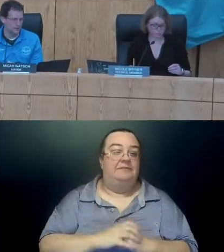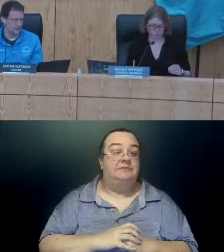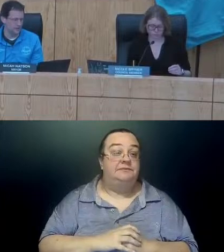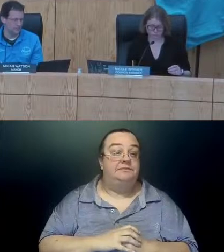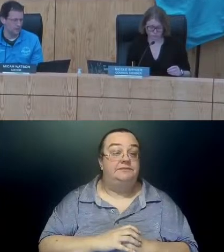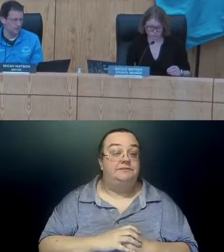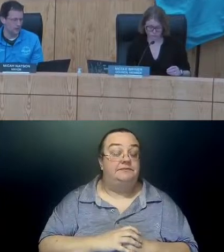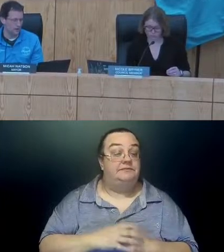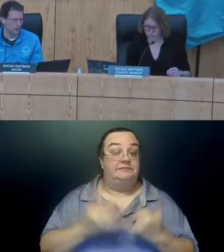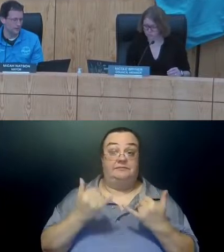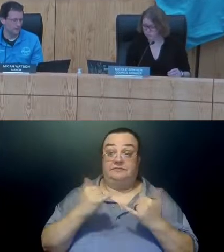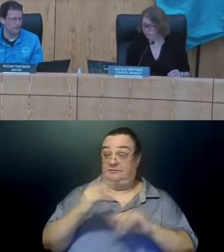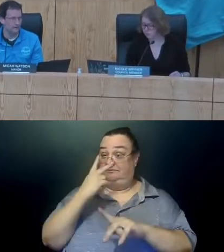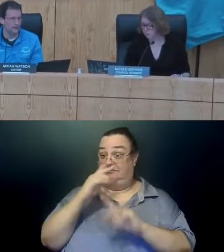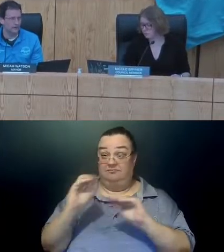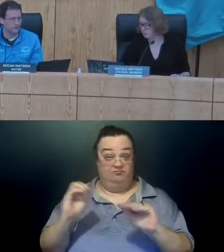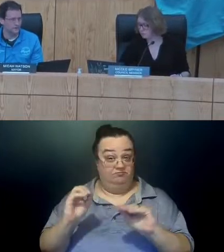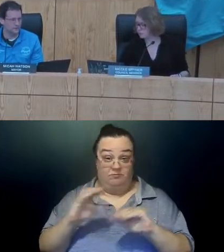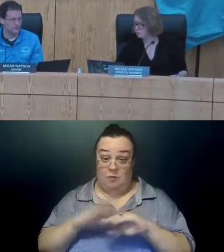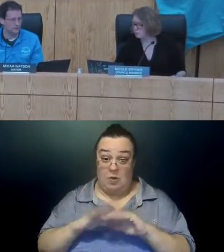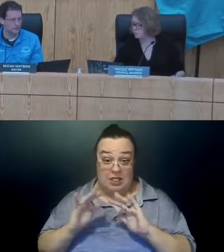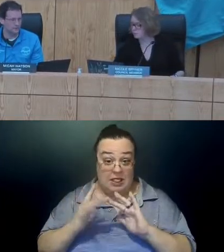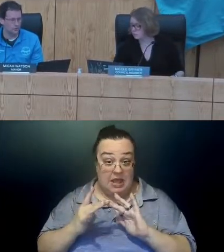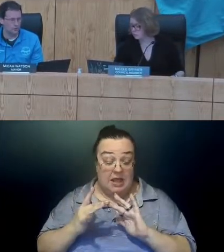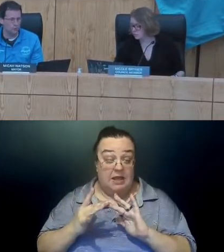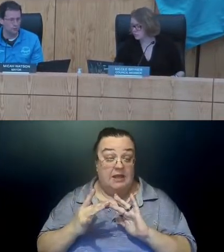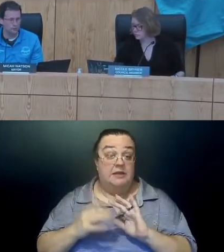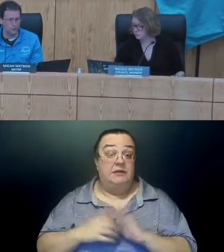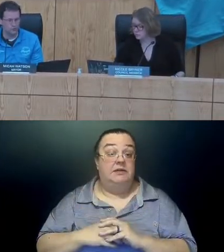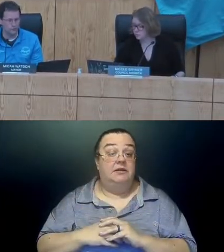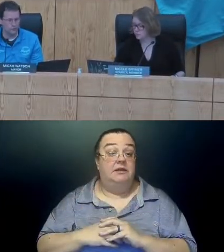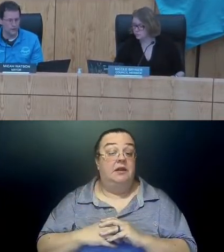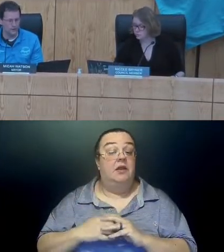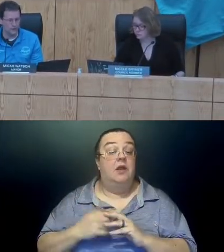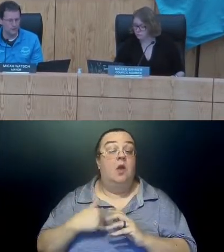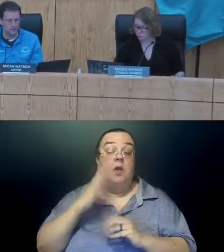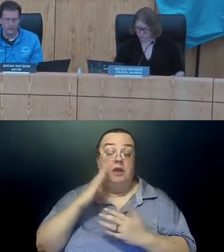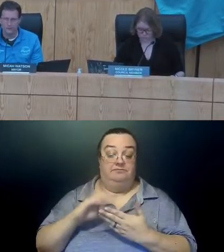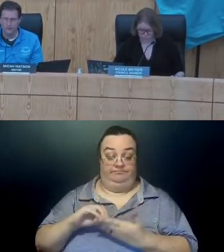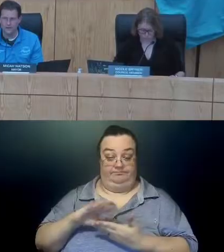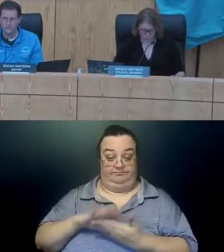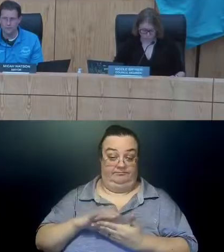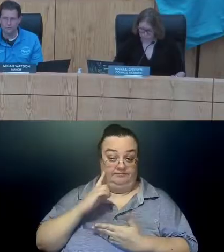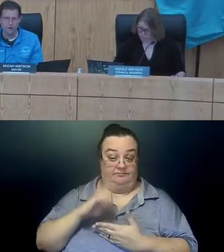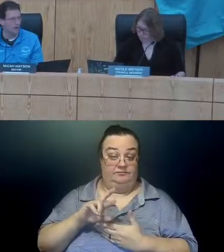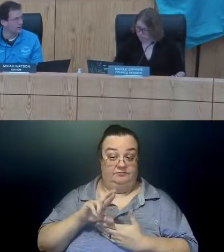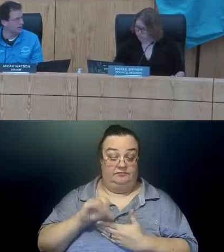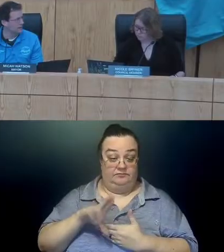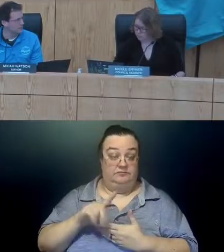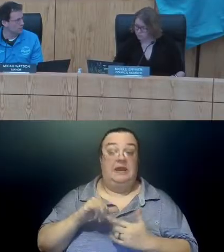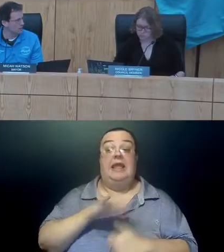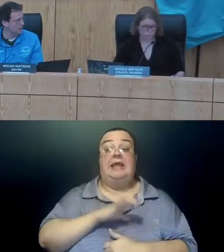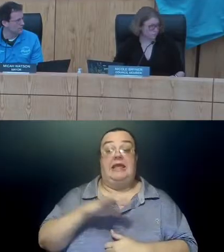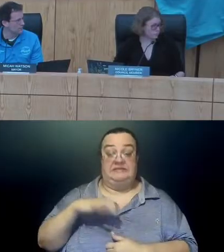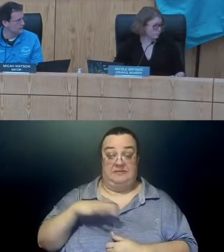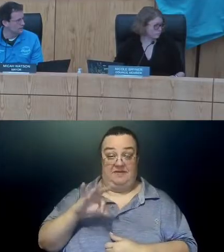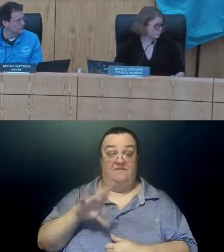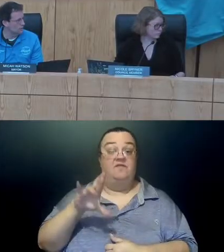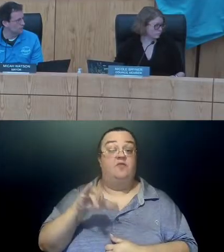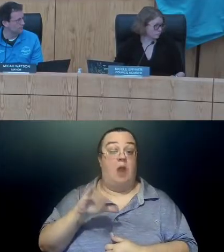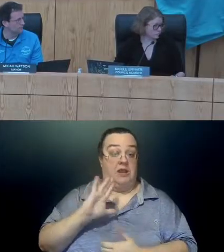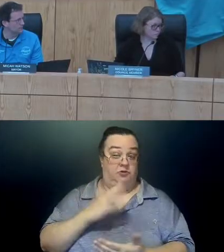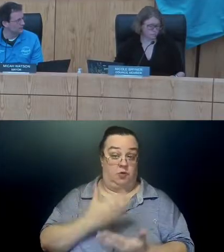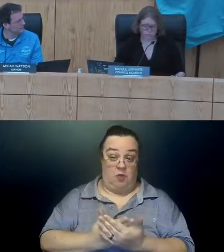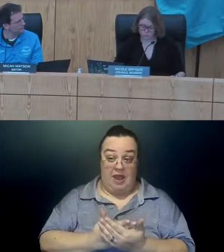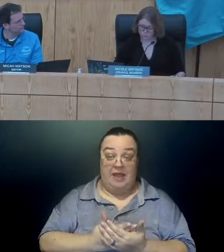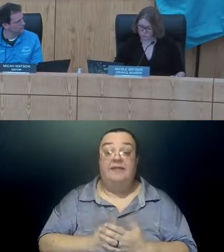Still not seeing anybody online, and so I will just note for the record that Councilmember Fry has arrived. So